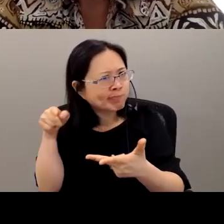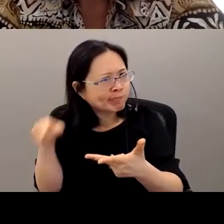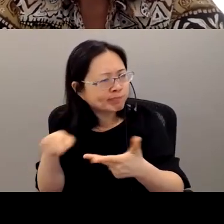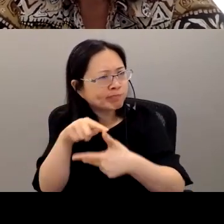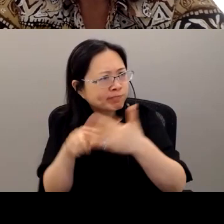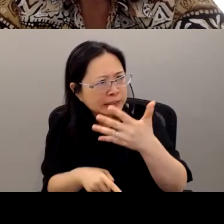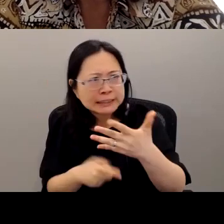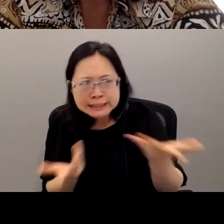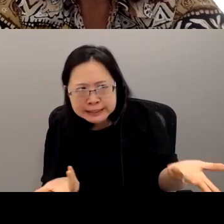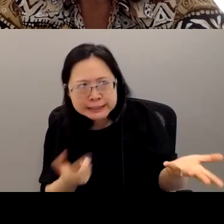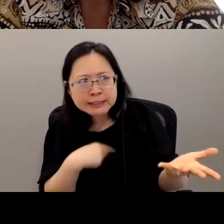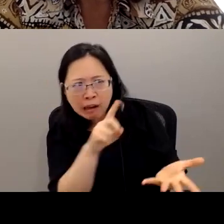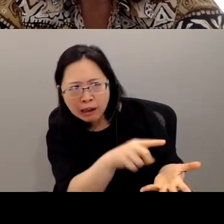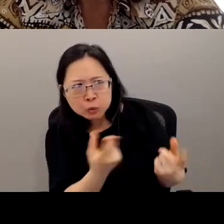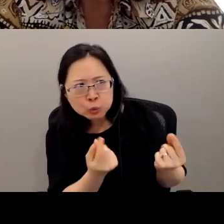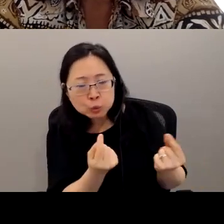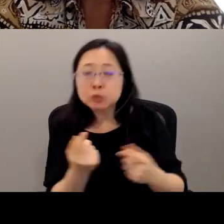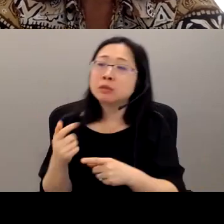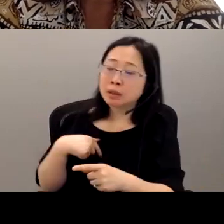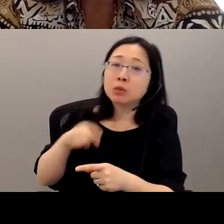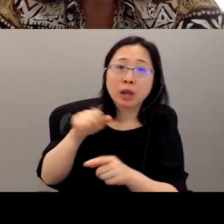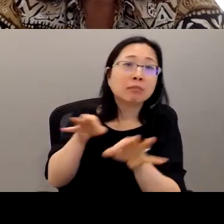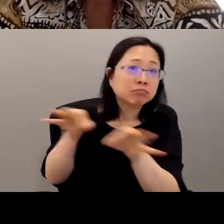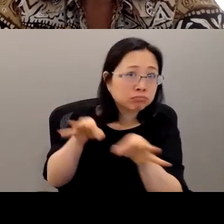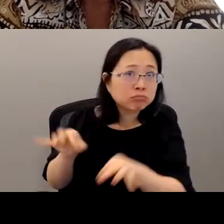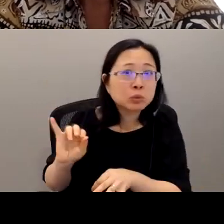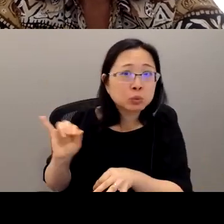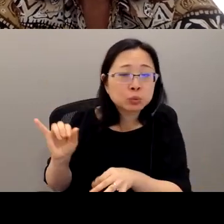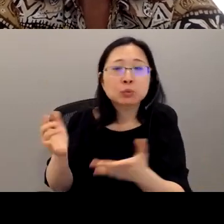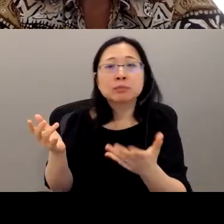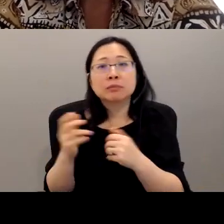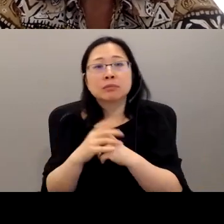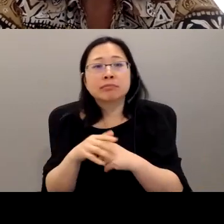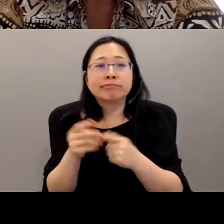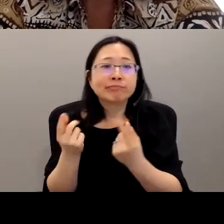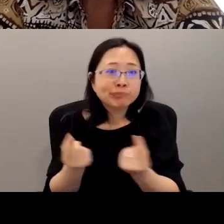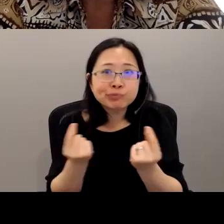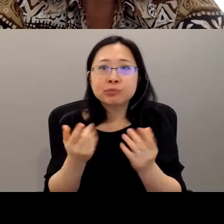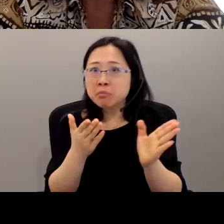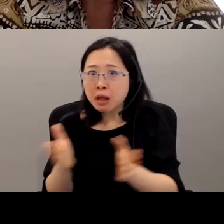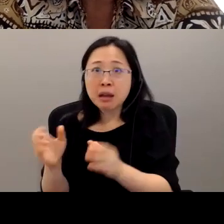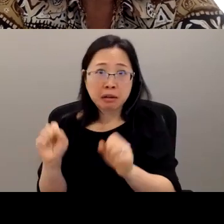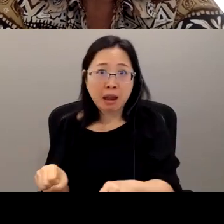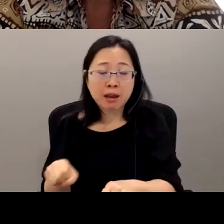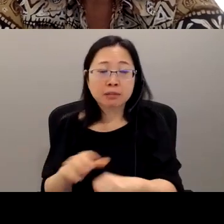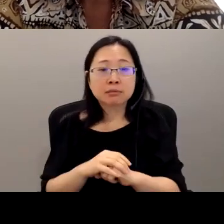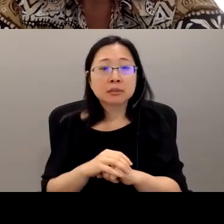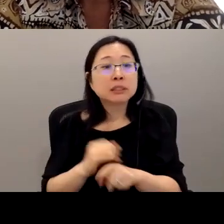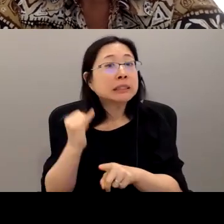could also give them direction as well. If it is a situation where they have